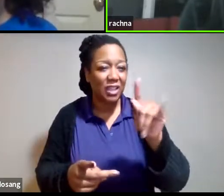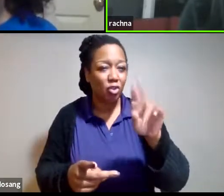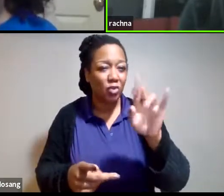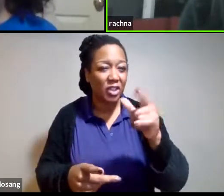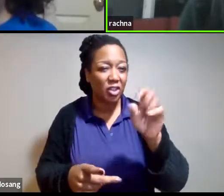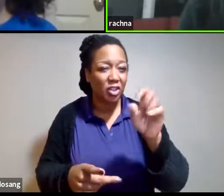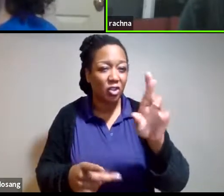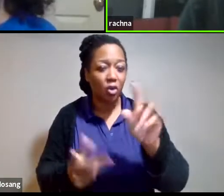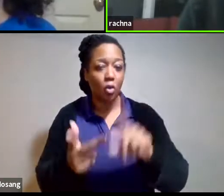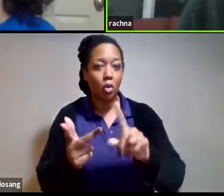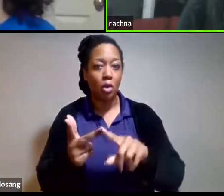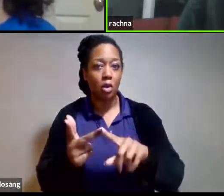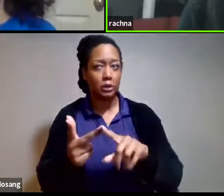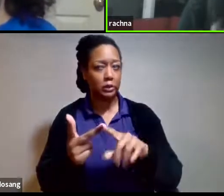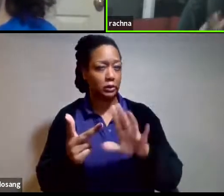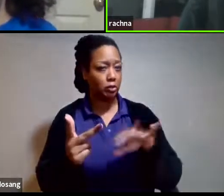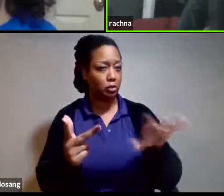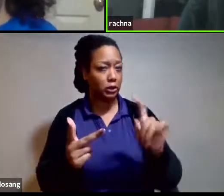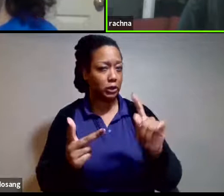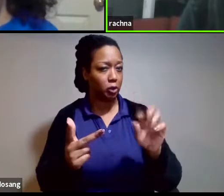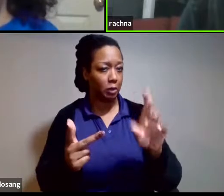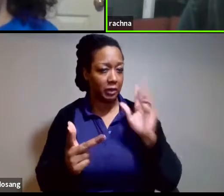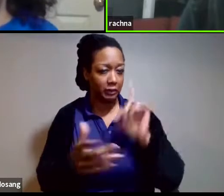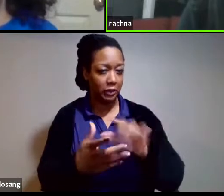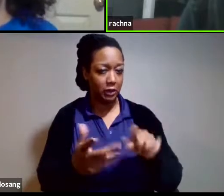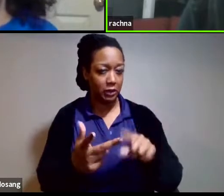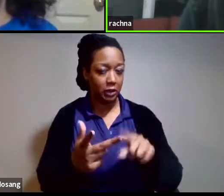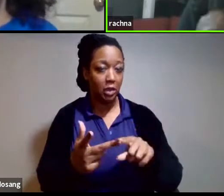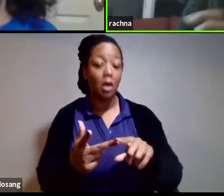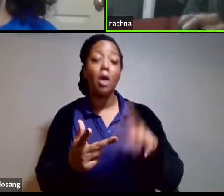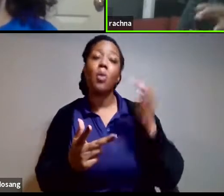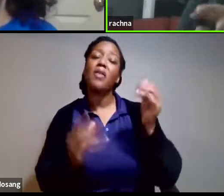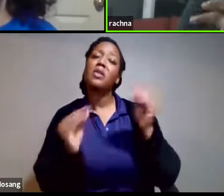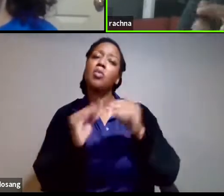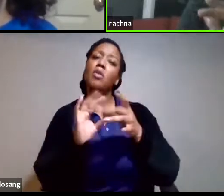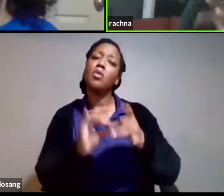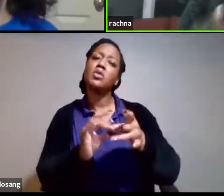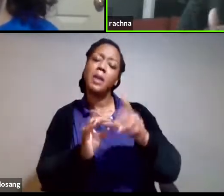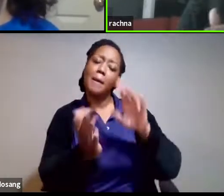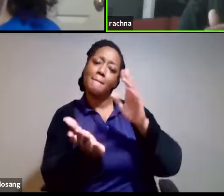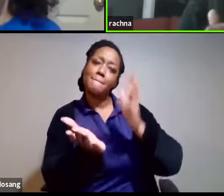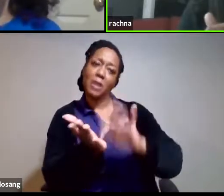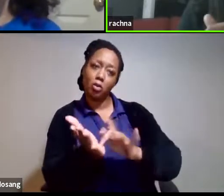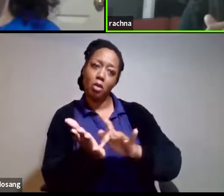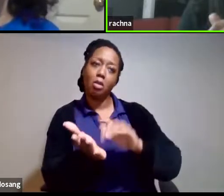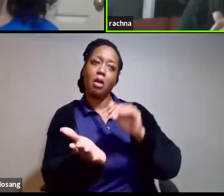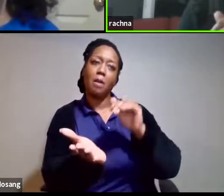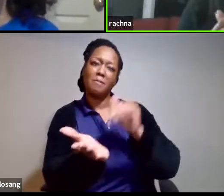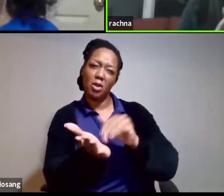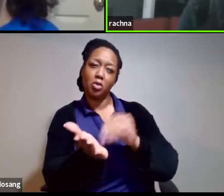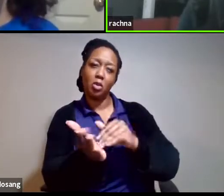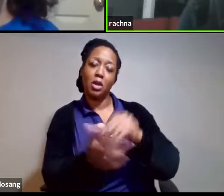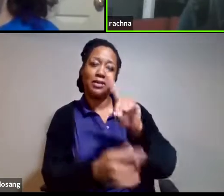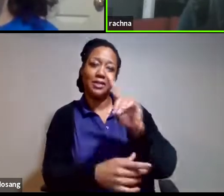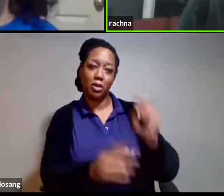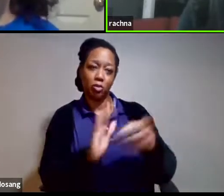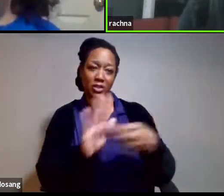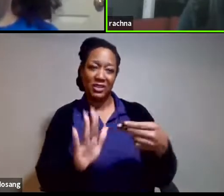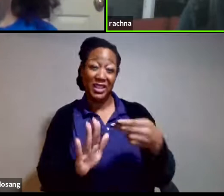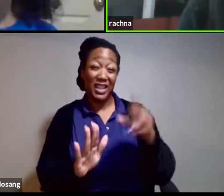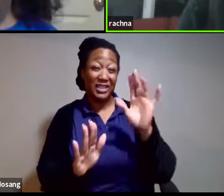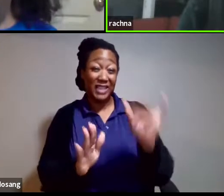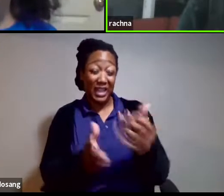Because then we're looking sort of almost more at a medical diagnosis and that if the discrepancy is so severe, then